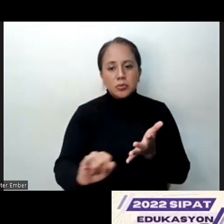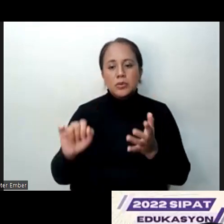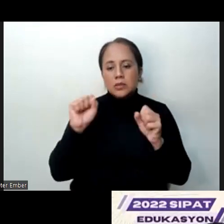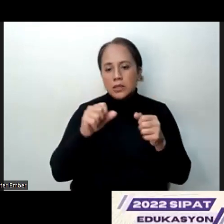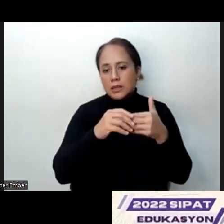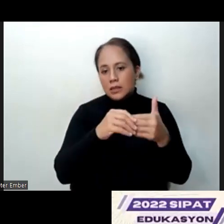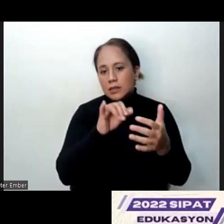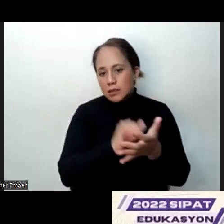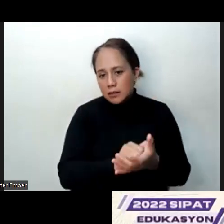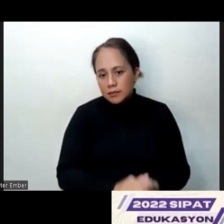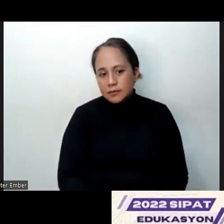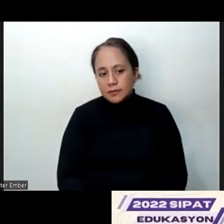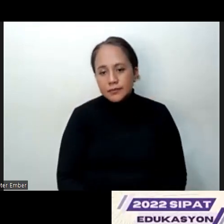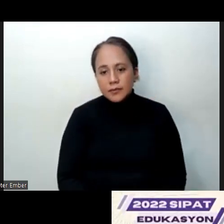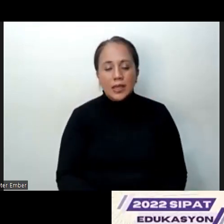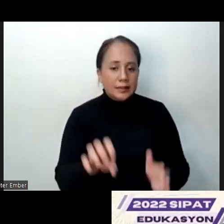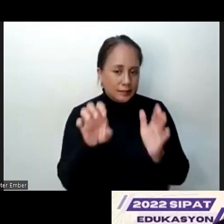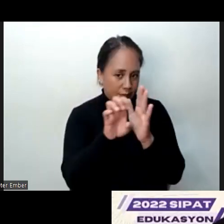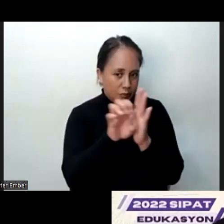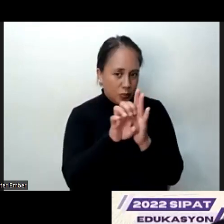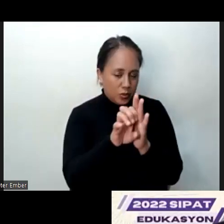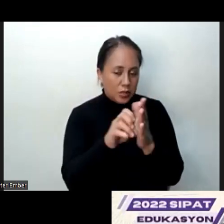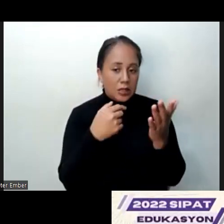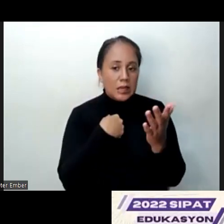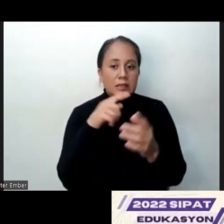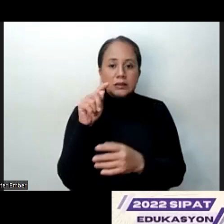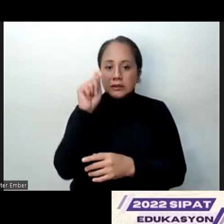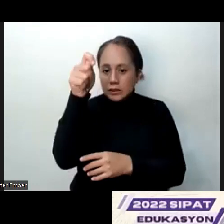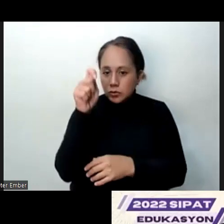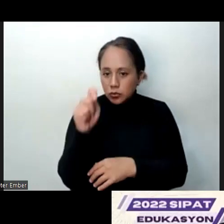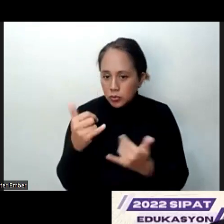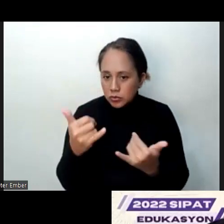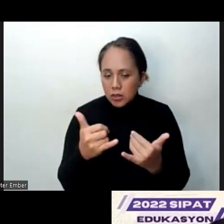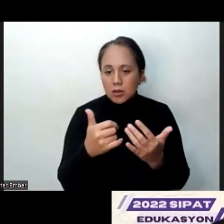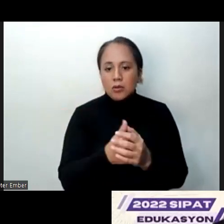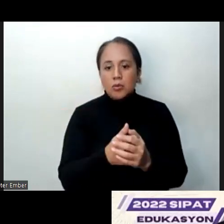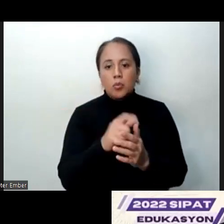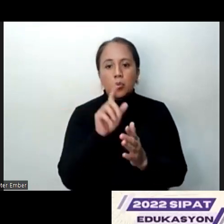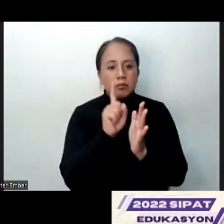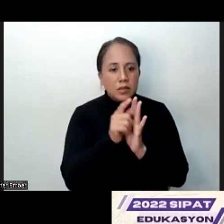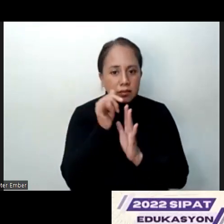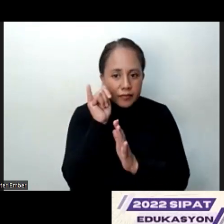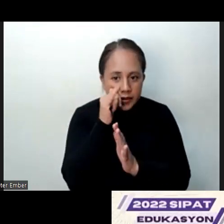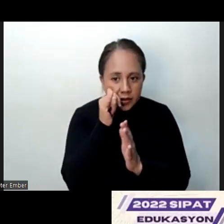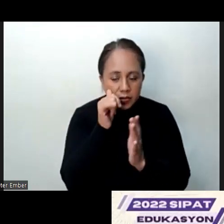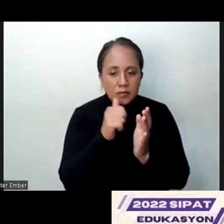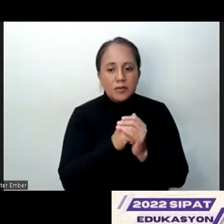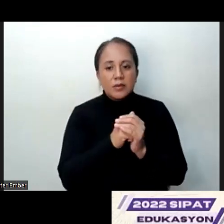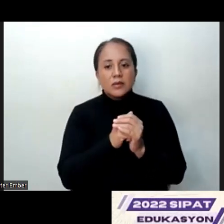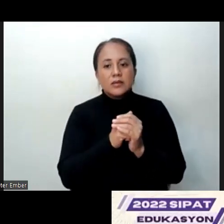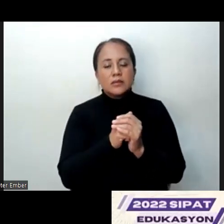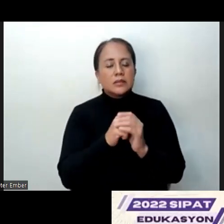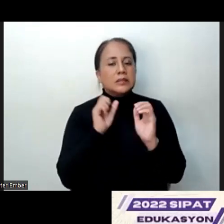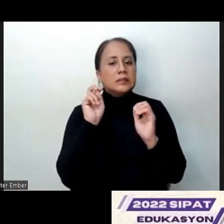that. No? Parang kunwari, yung TikTok ngayon, yung platforms, 1-minute videos, kailangan